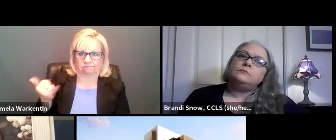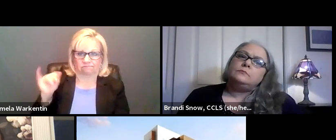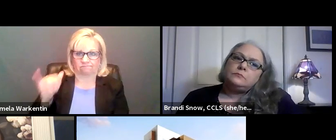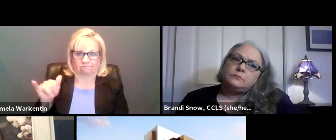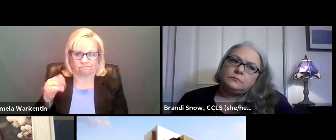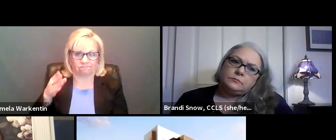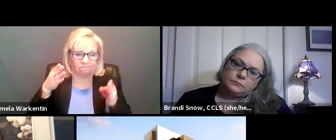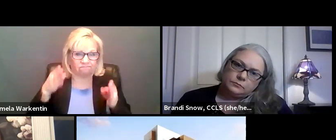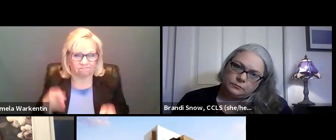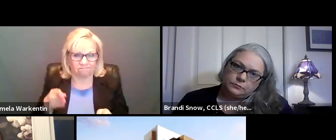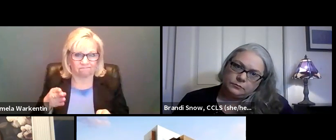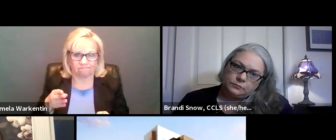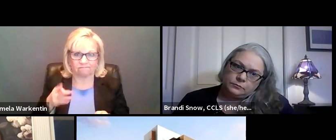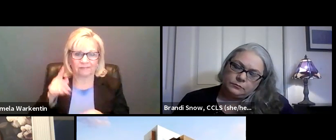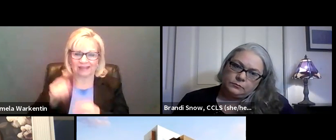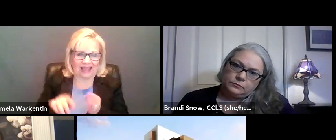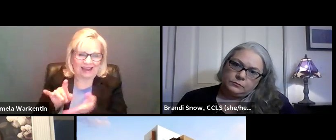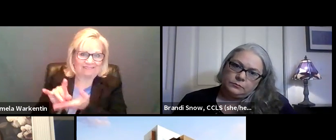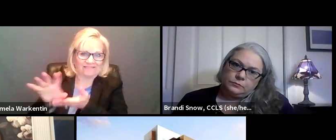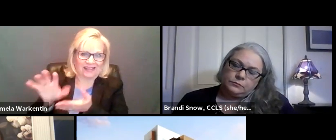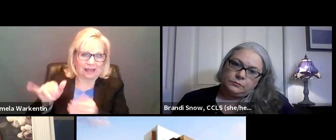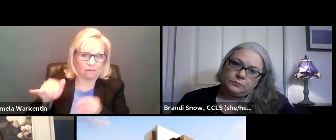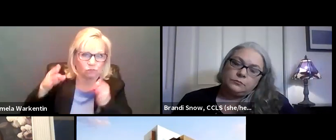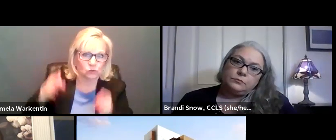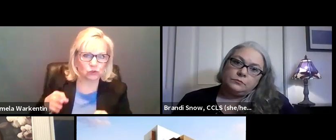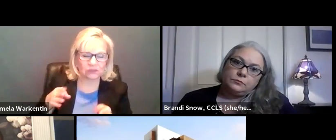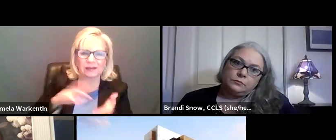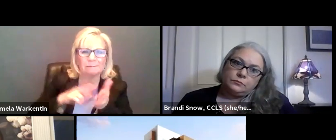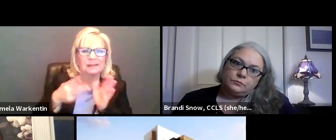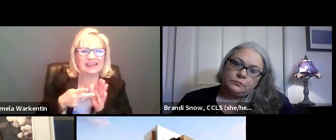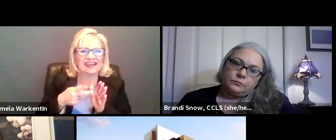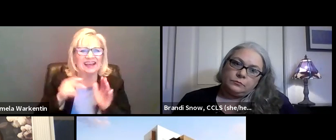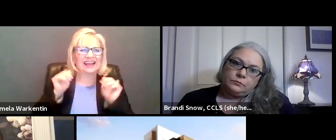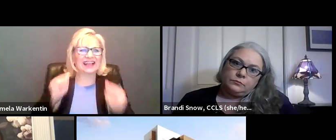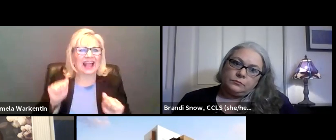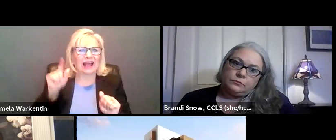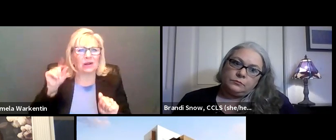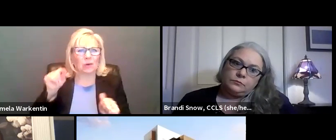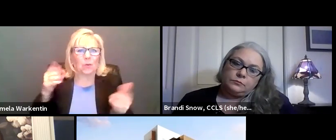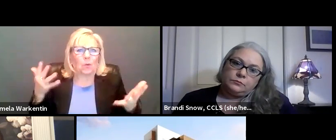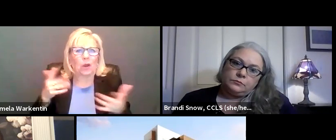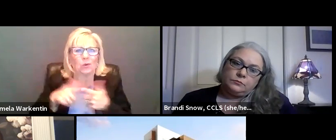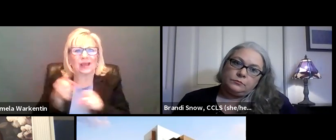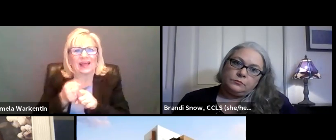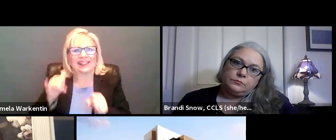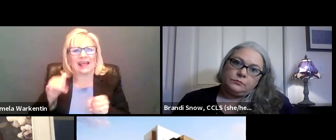they understand that they can't evict that person. So they want to know, what can they do to get that person out?